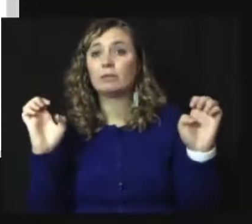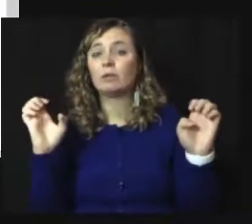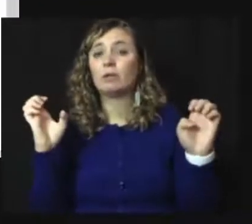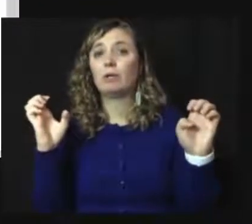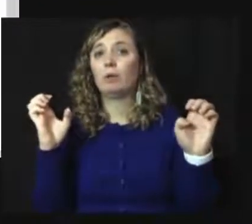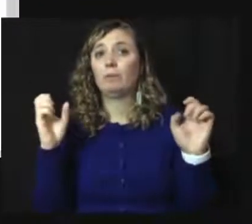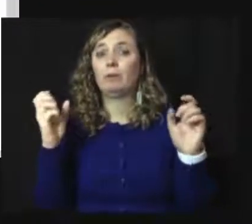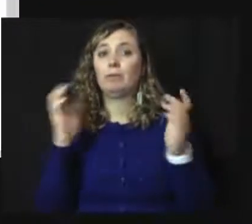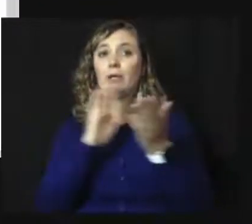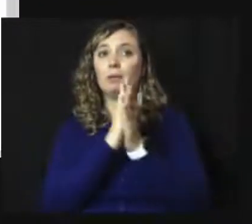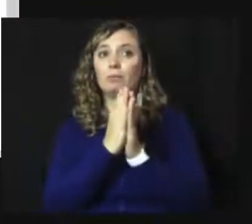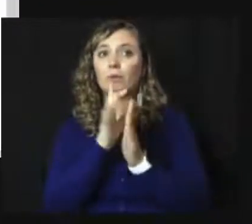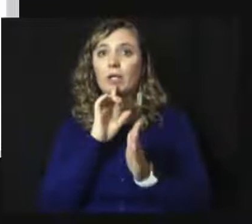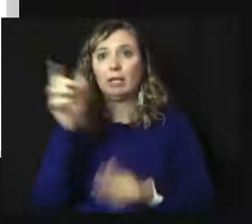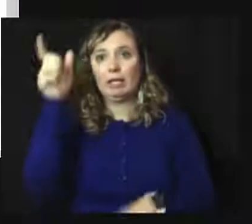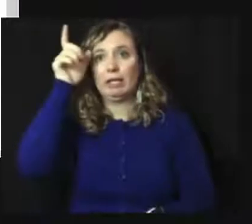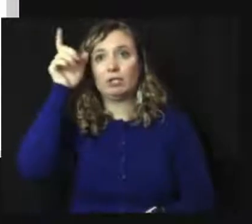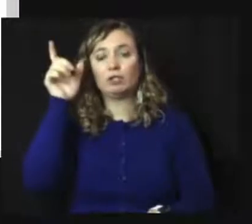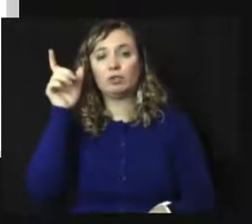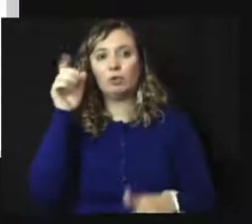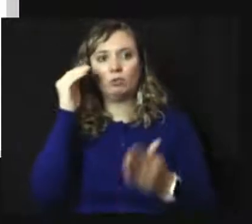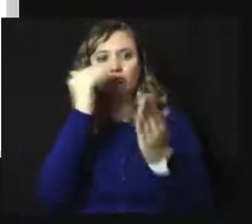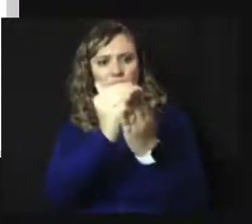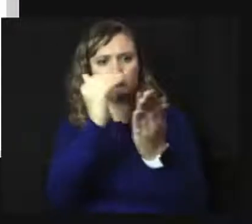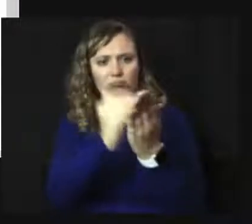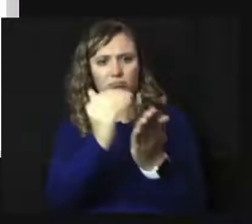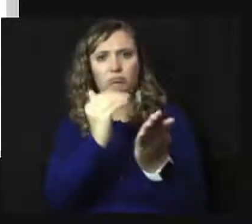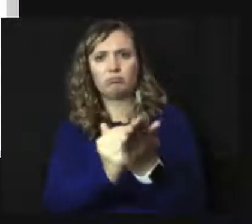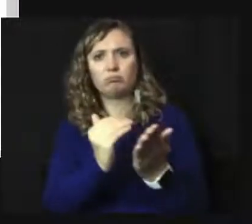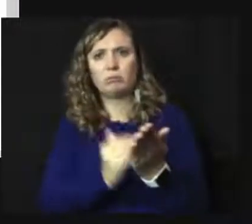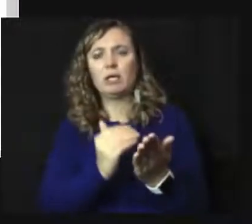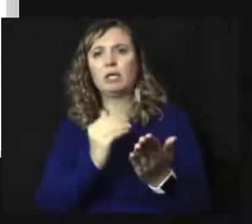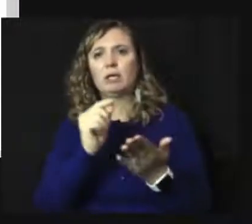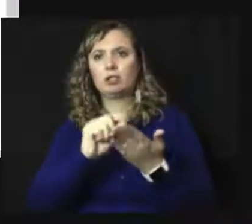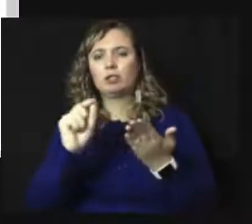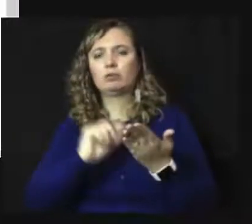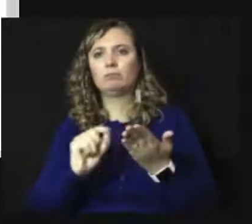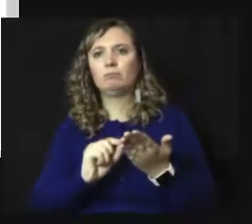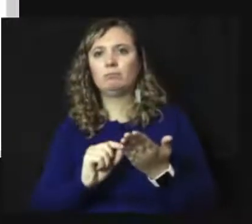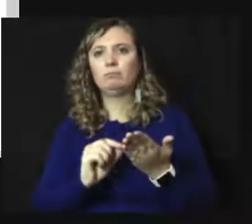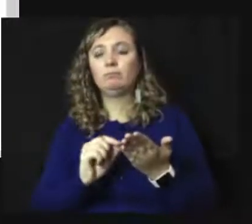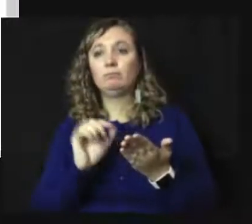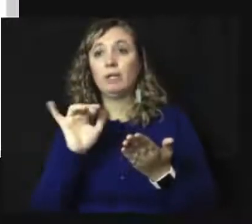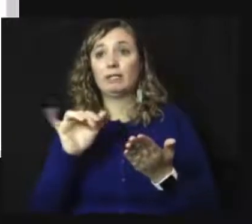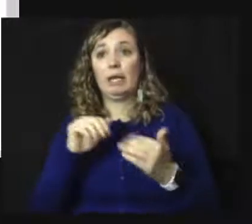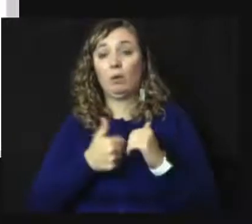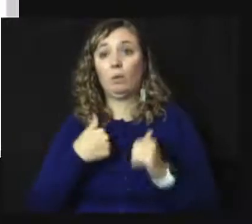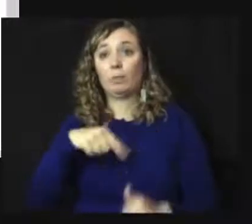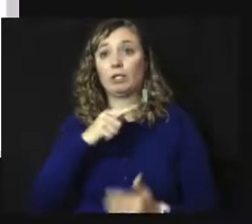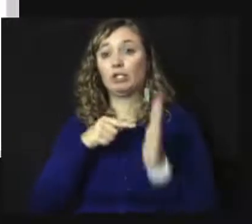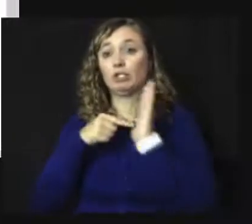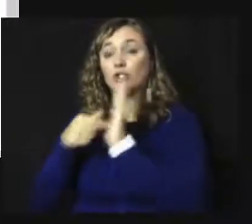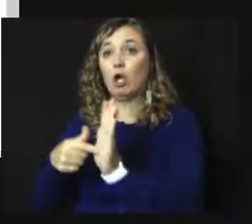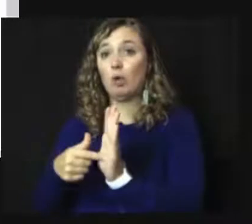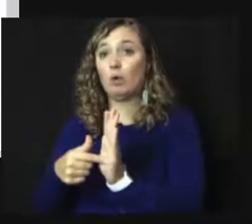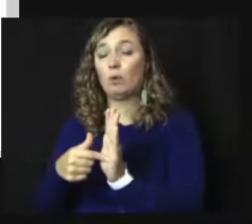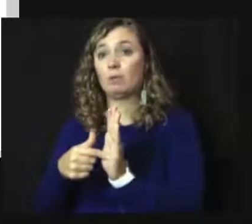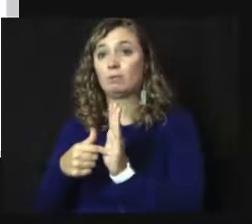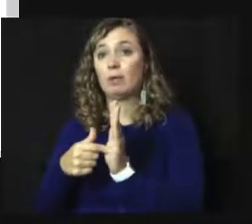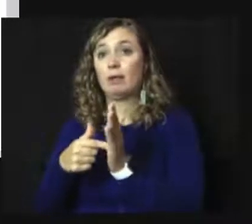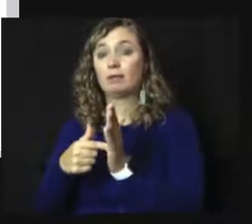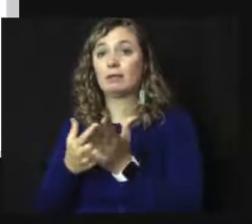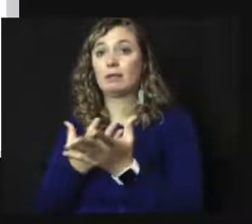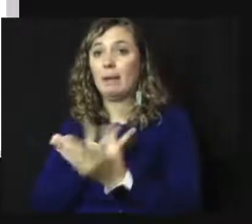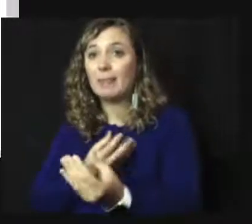things, because that is a way that our brains might work to sort of show care and show empathy. So I think framing that might rely